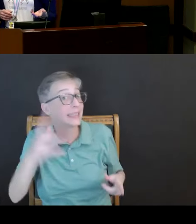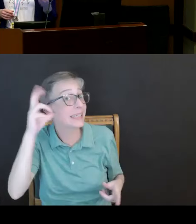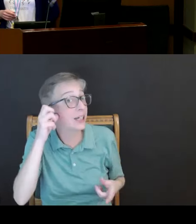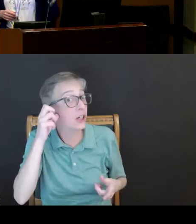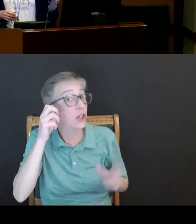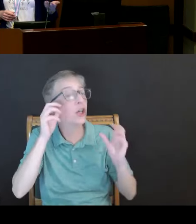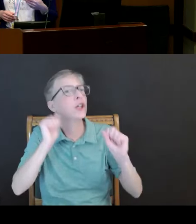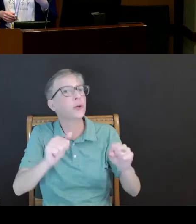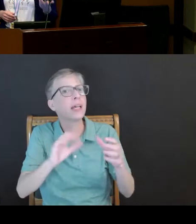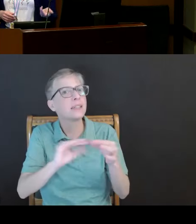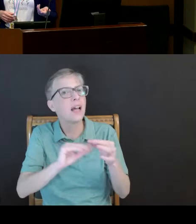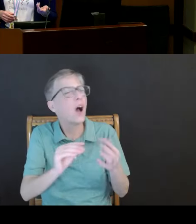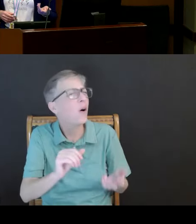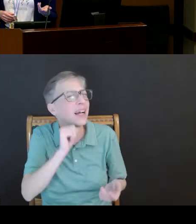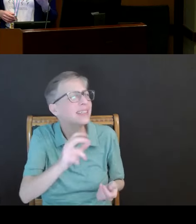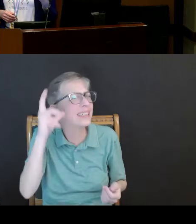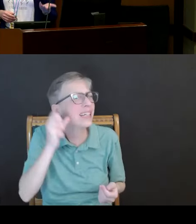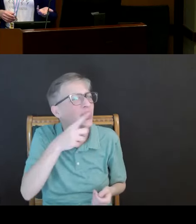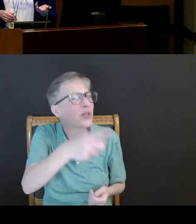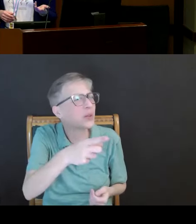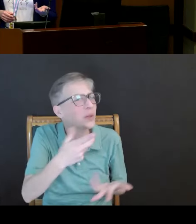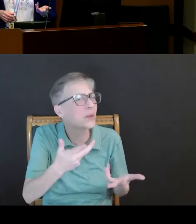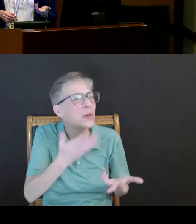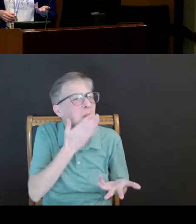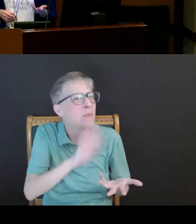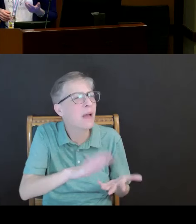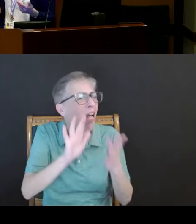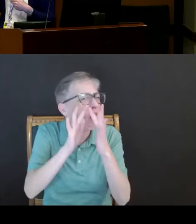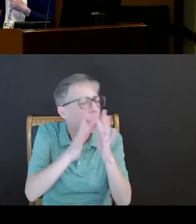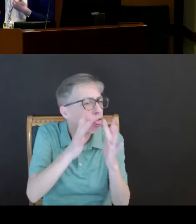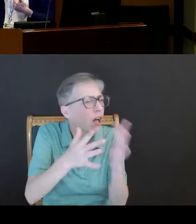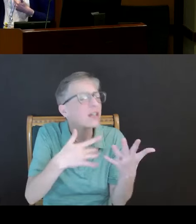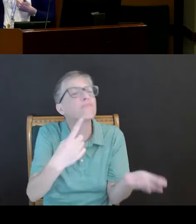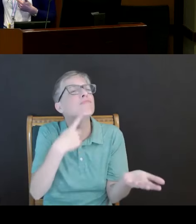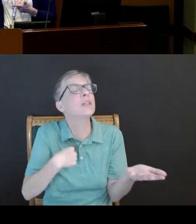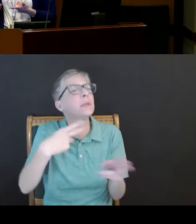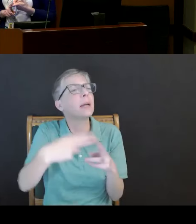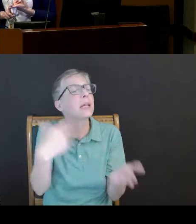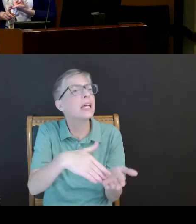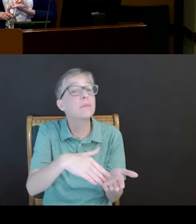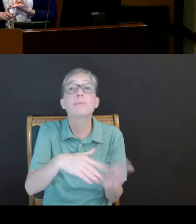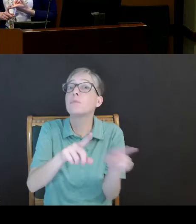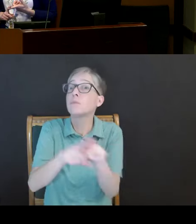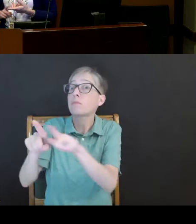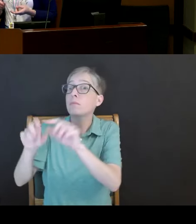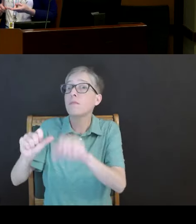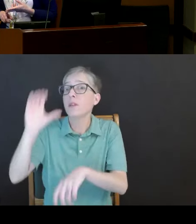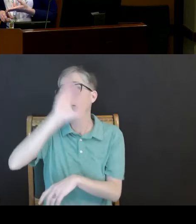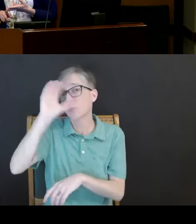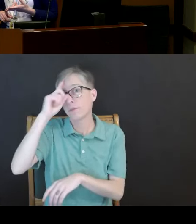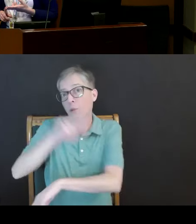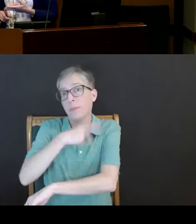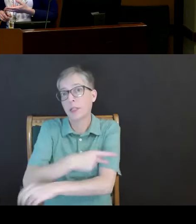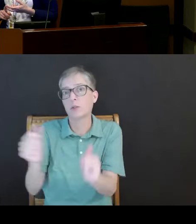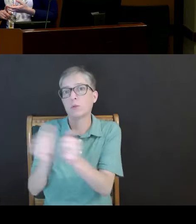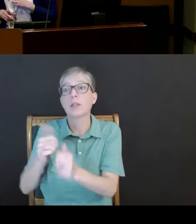didn't hear you. I must have a bad connection. Can you tell me your name again? We can also search for patients using their phone number, their